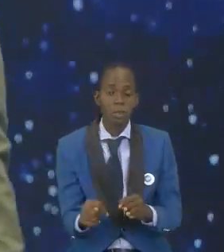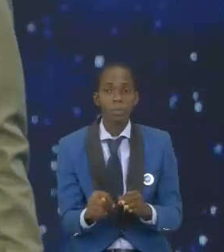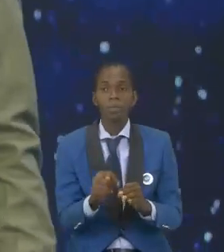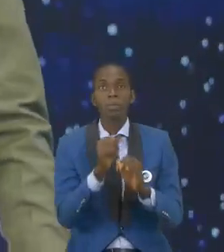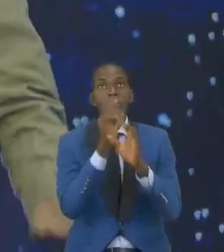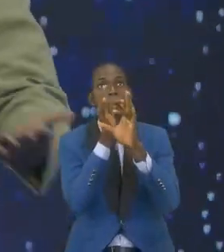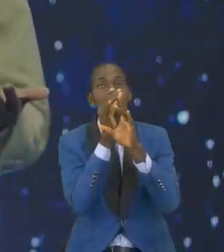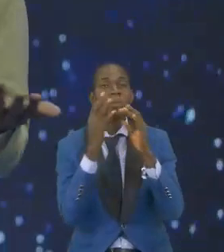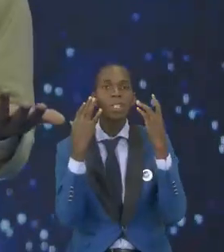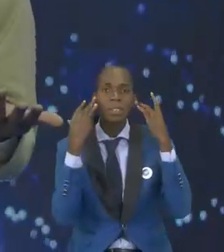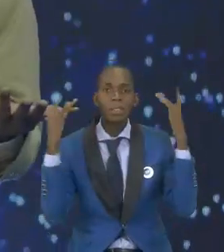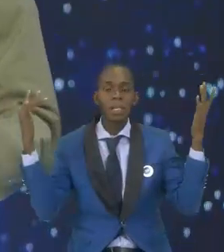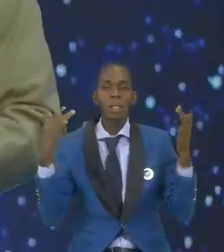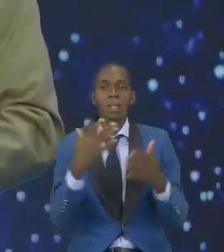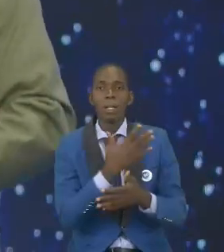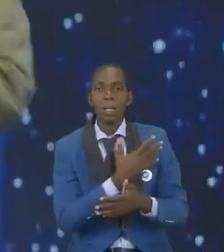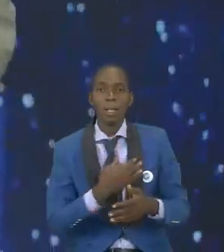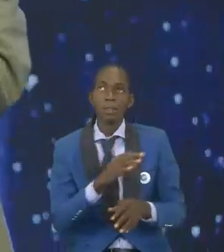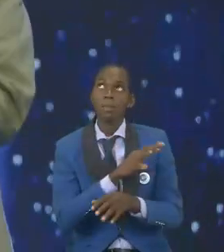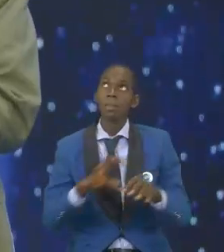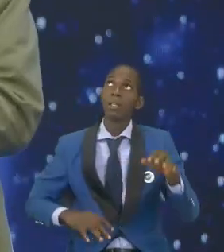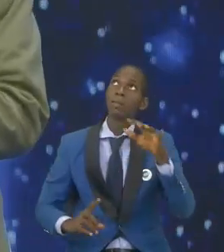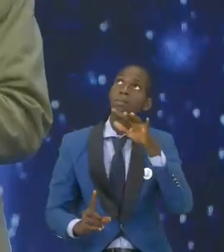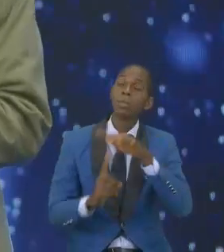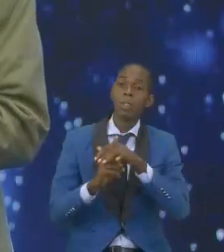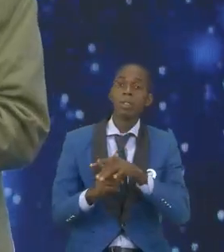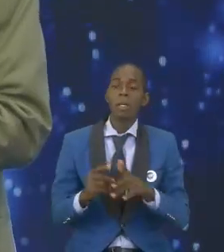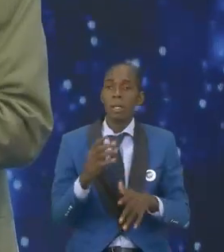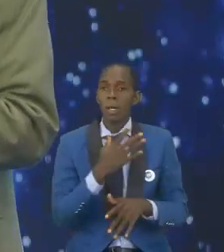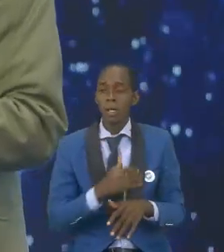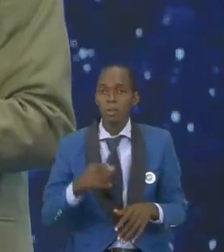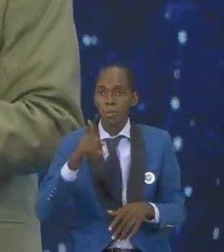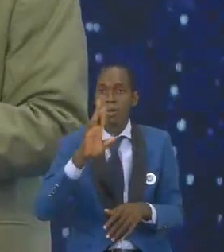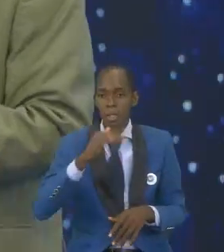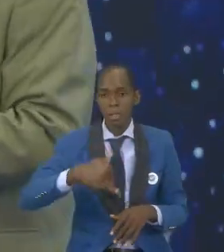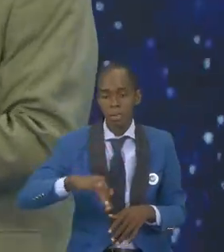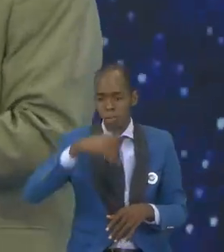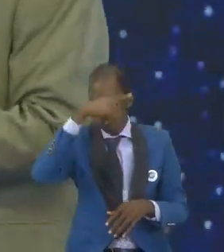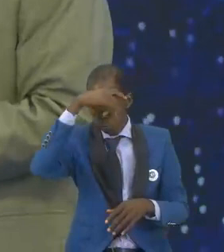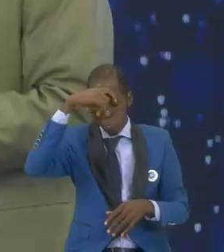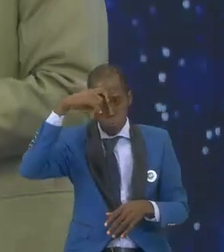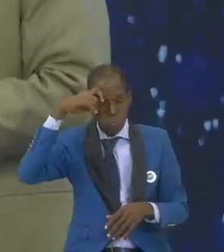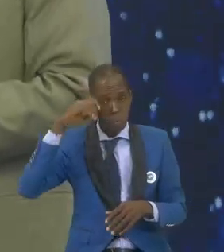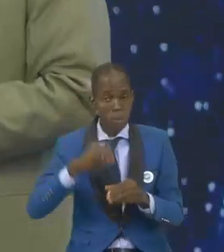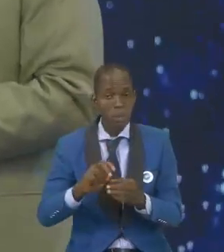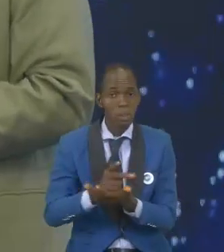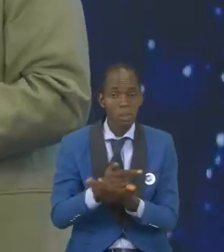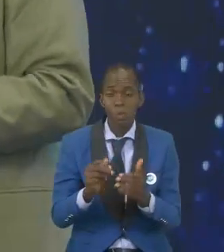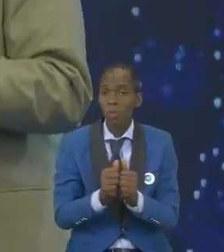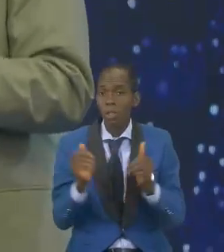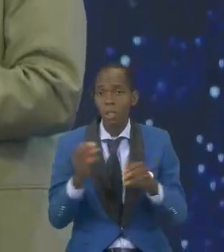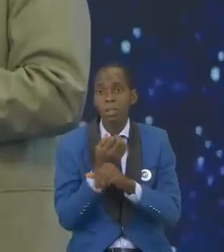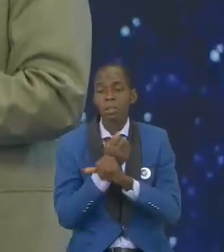the kitchen, what's the use? Readiness for the rapture. The reason why